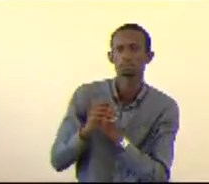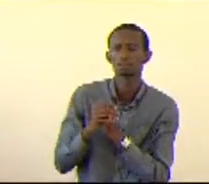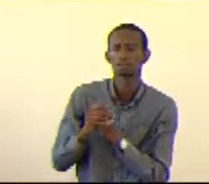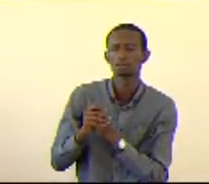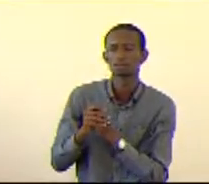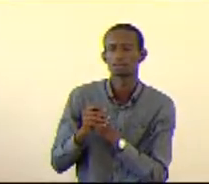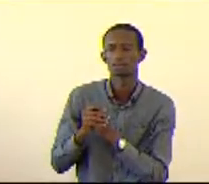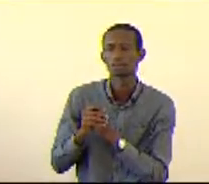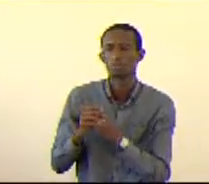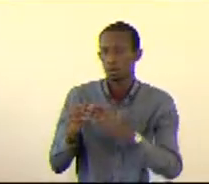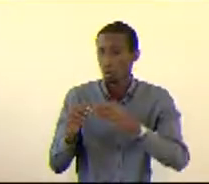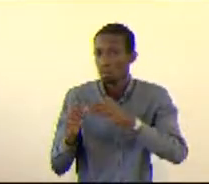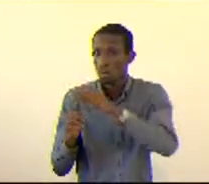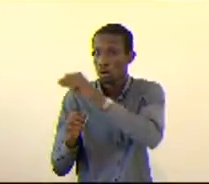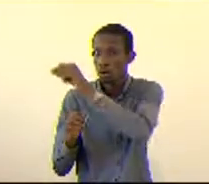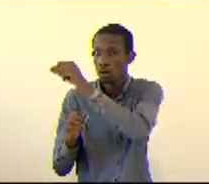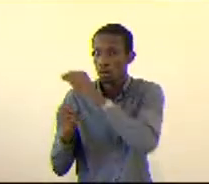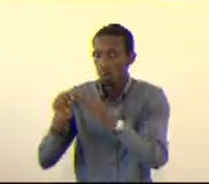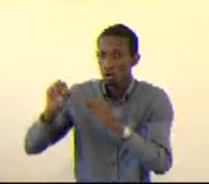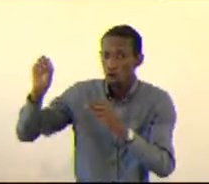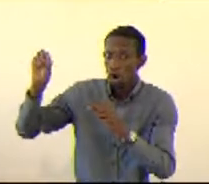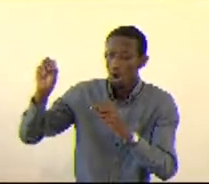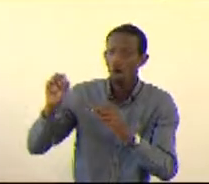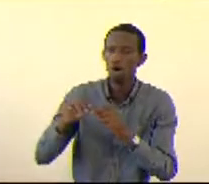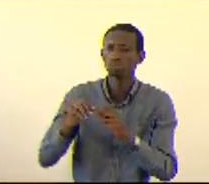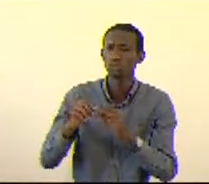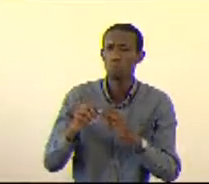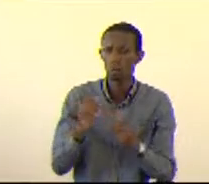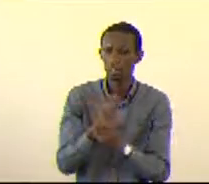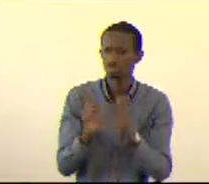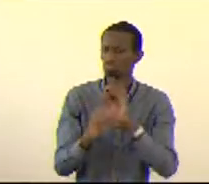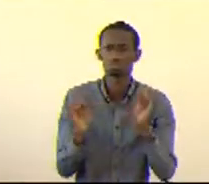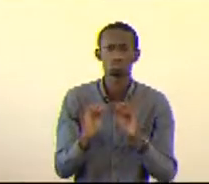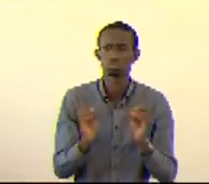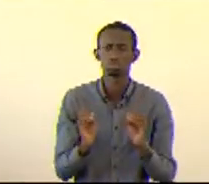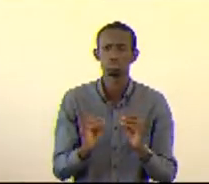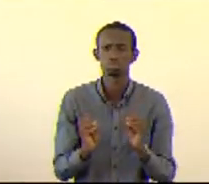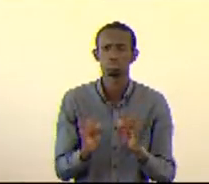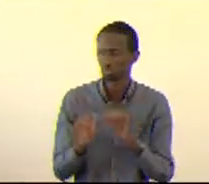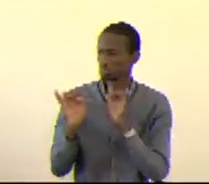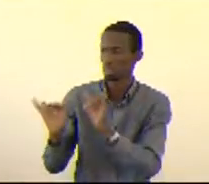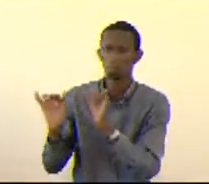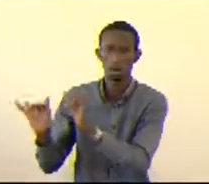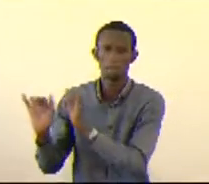is not changing. Temperature is constant. So there's a change in state